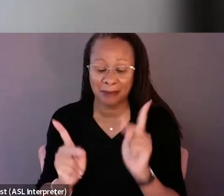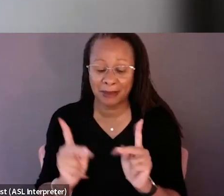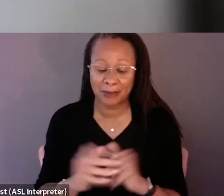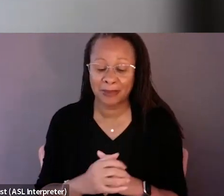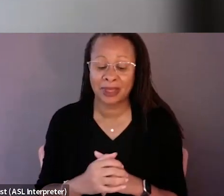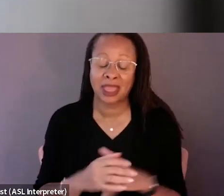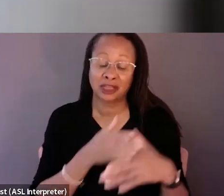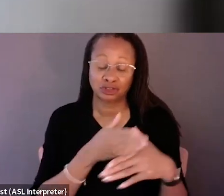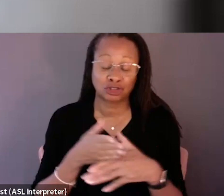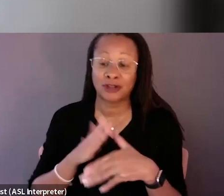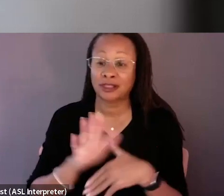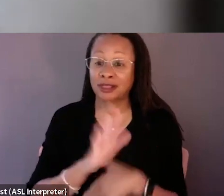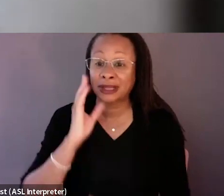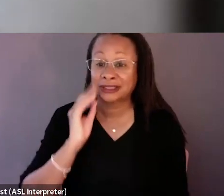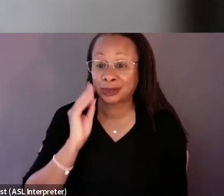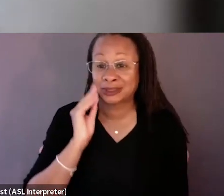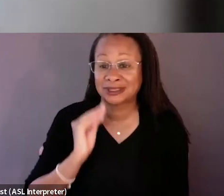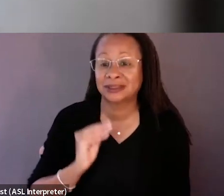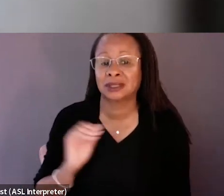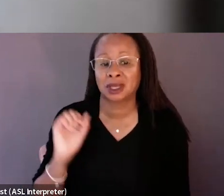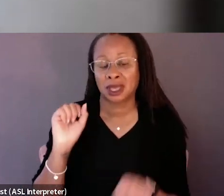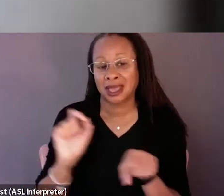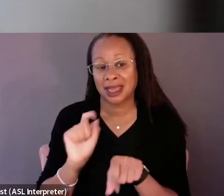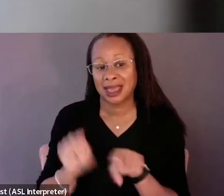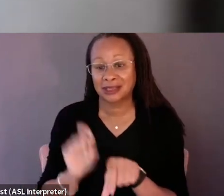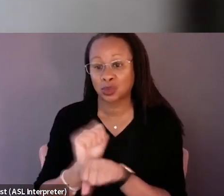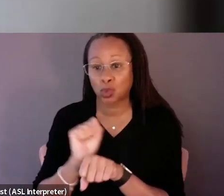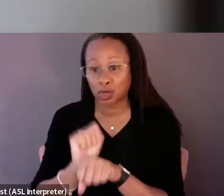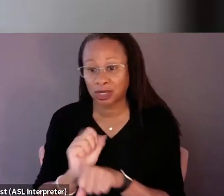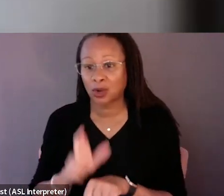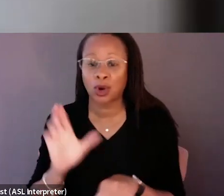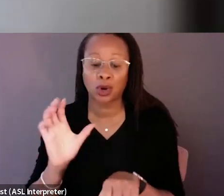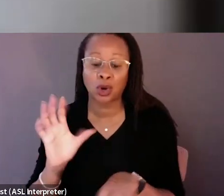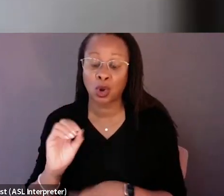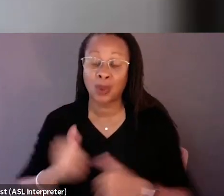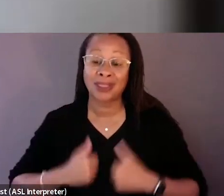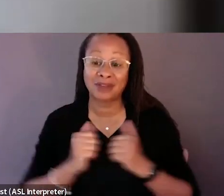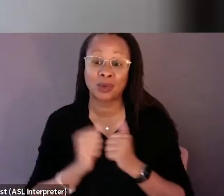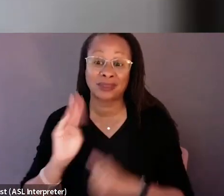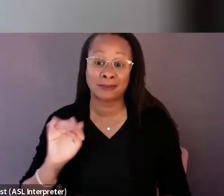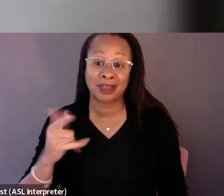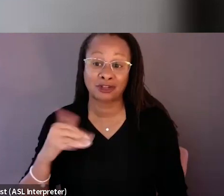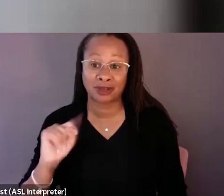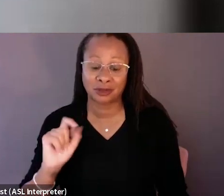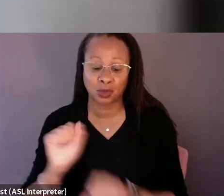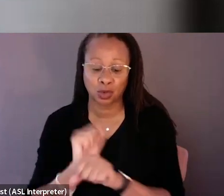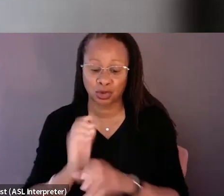people sharing their experience working or co-living with migrant workers, and they